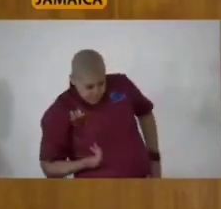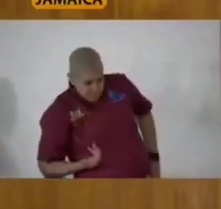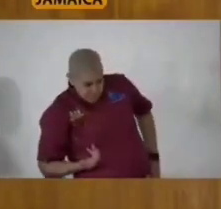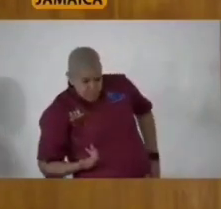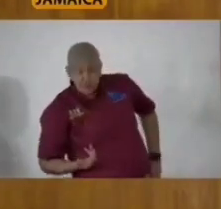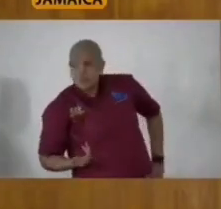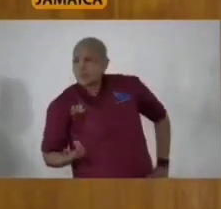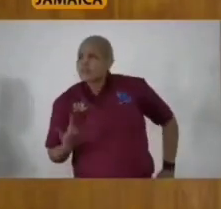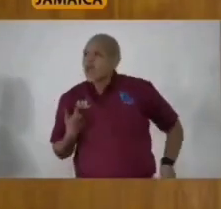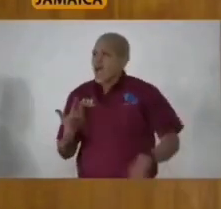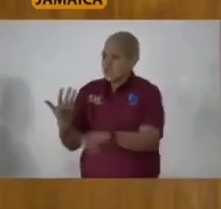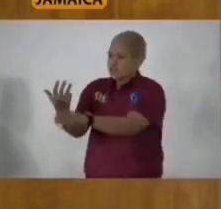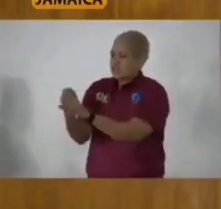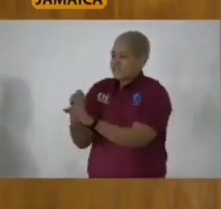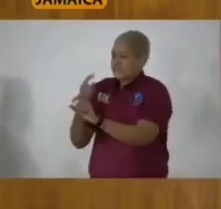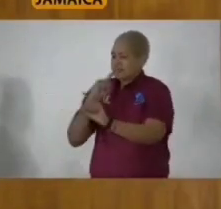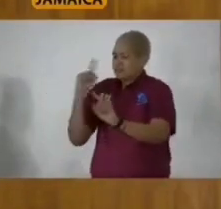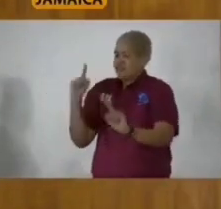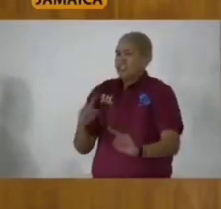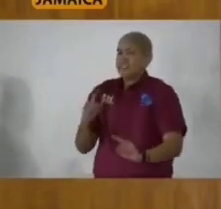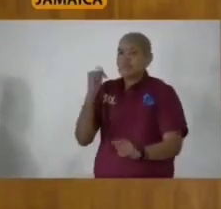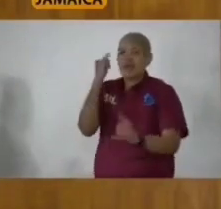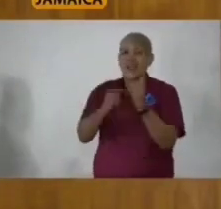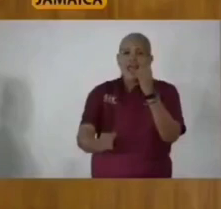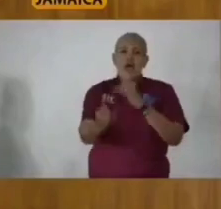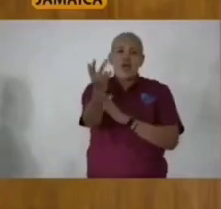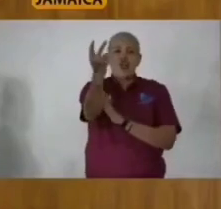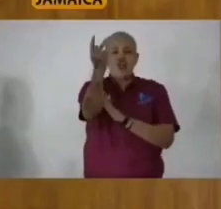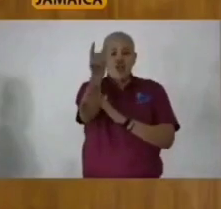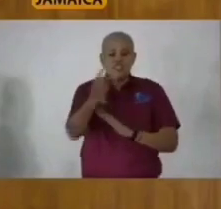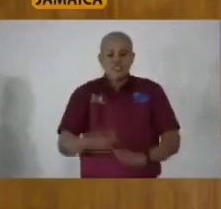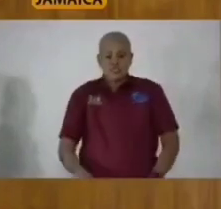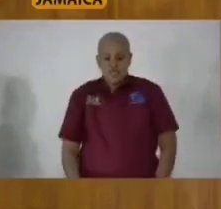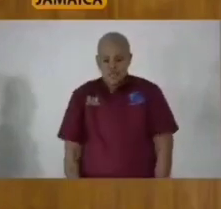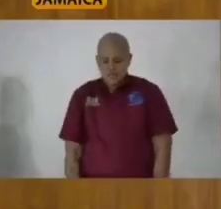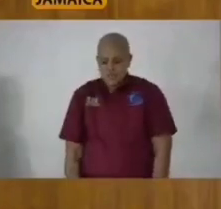I received the response last Thursday.